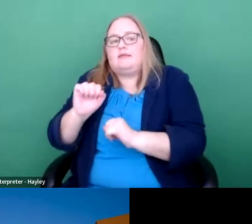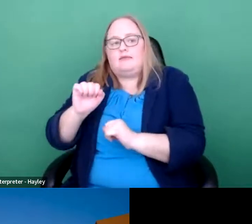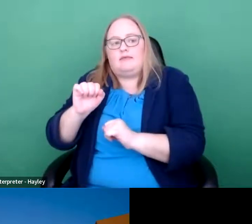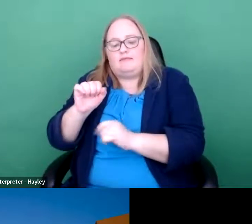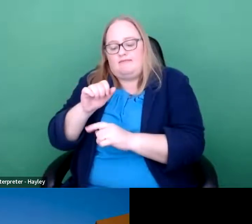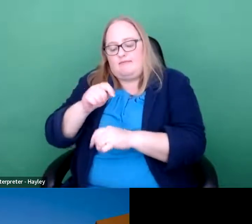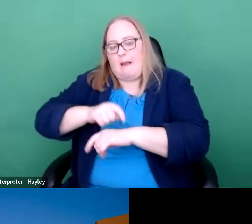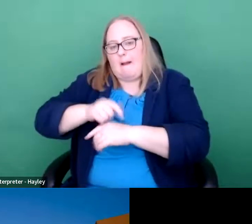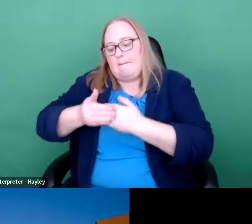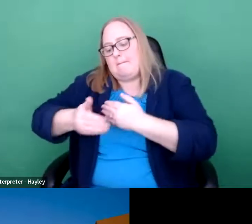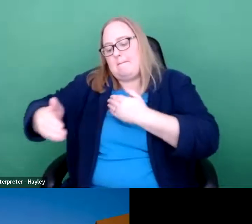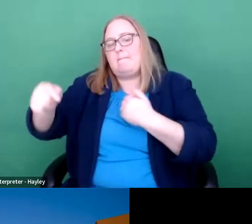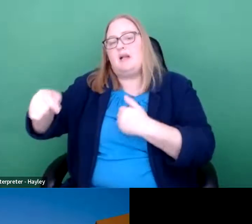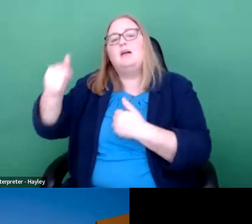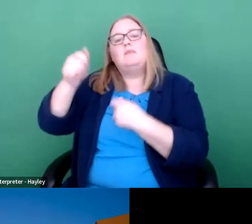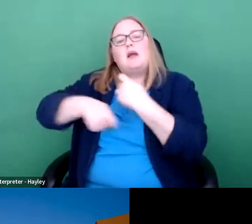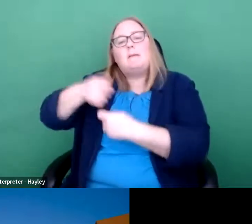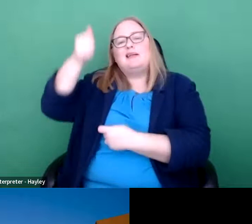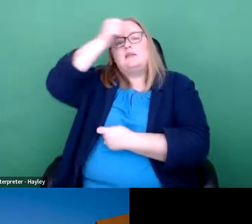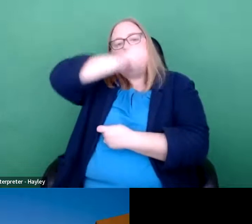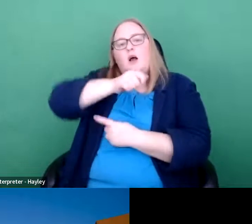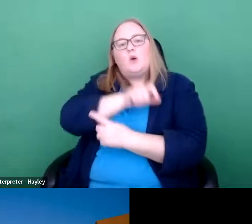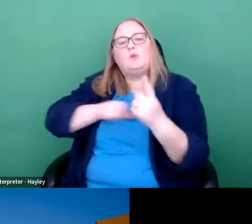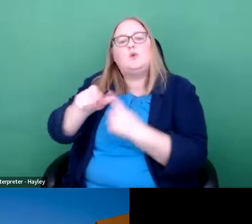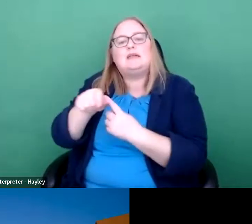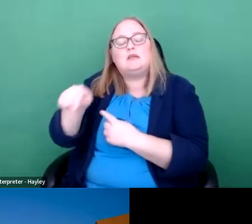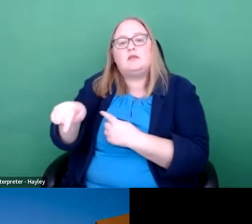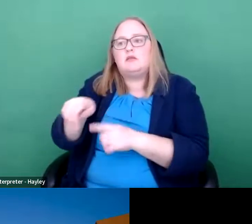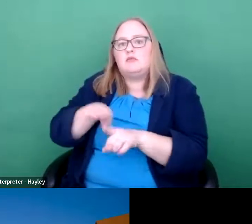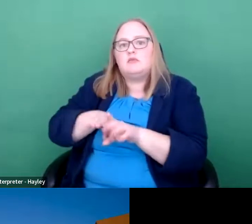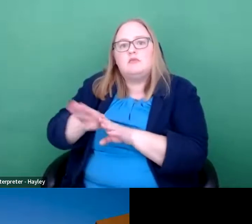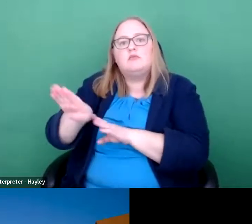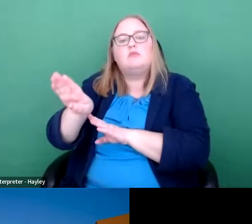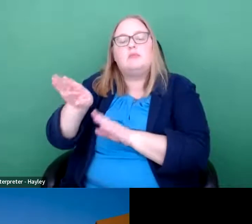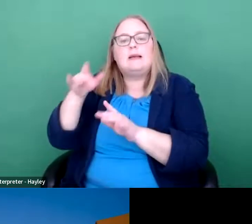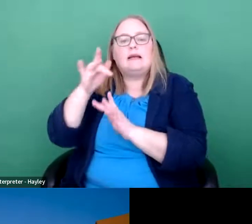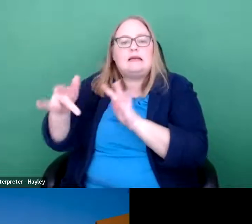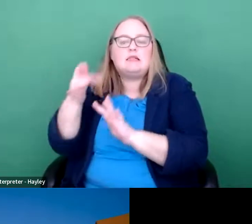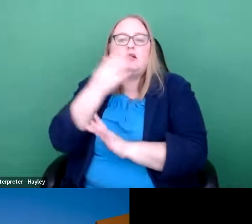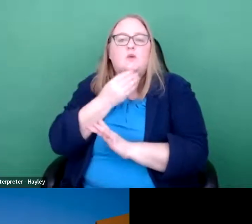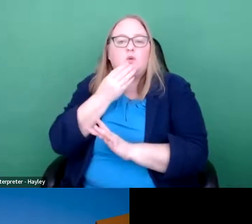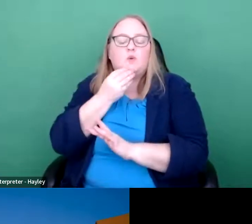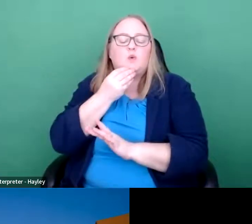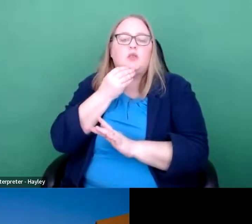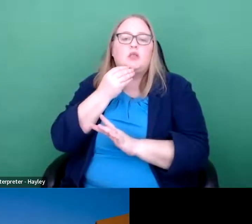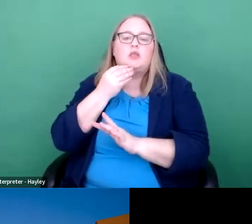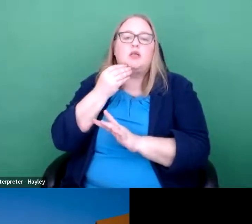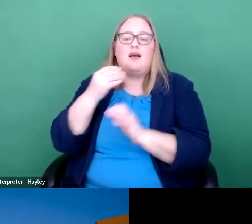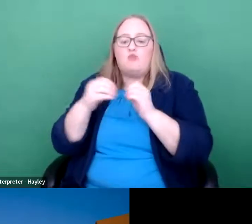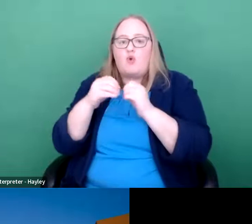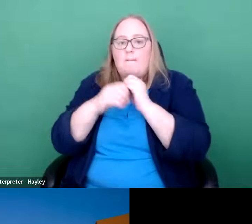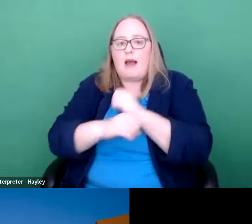of internet use, home broadband adoption, but also internet use for job search, for health and